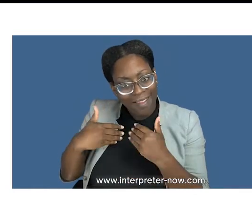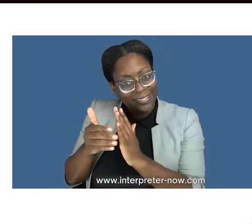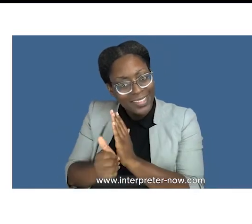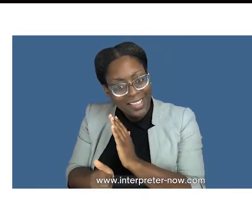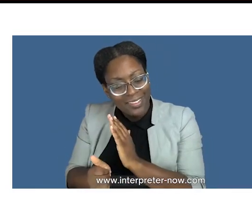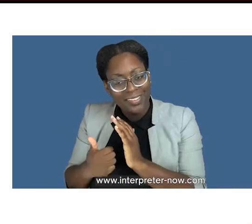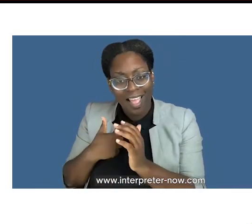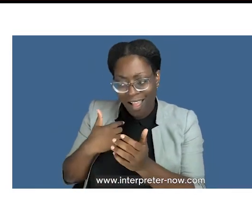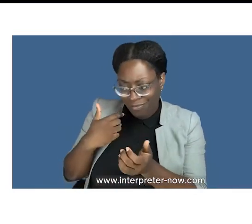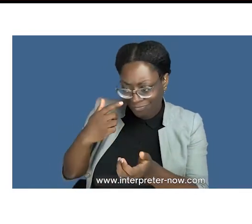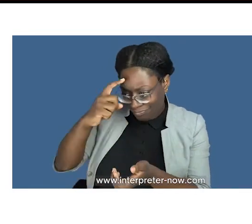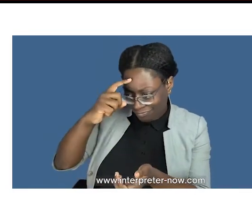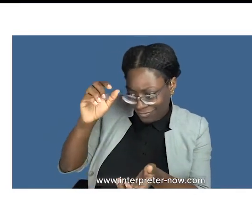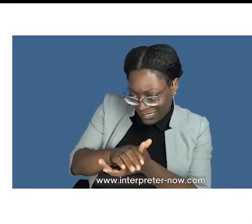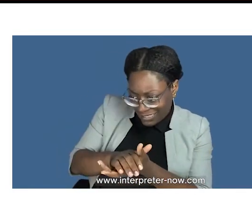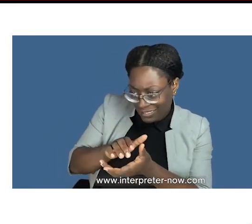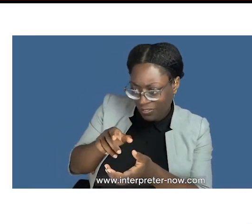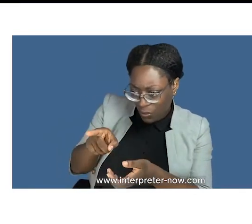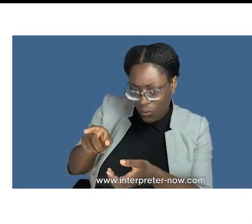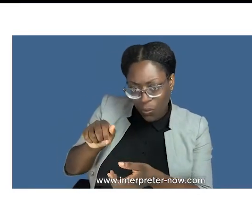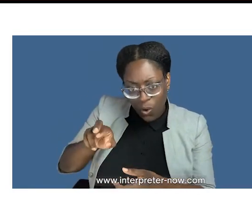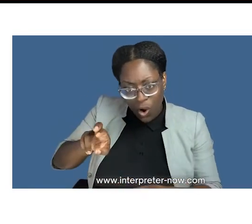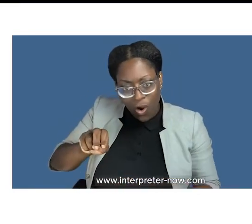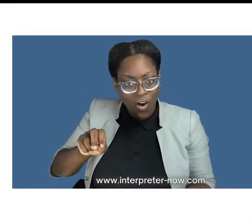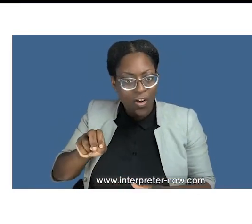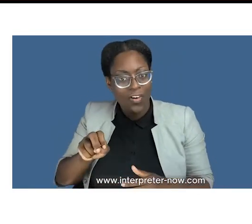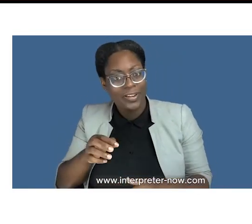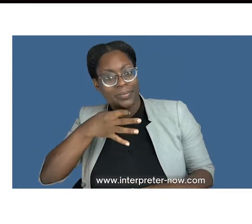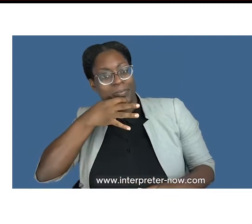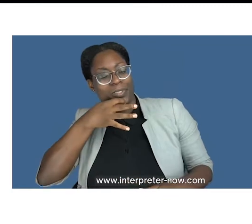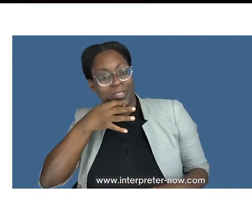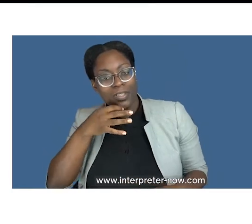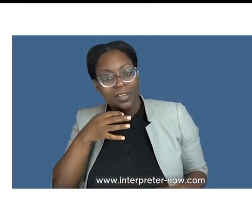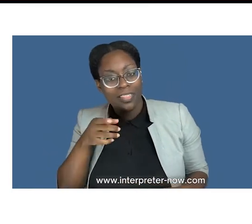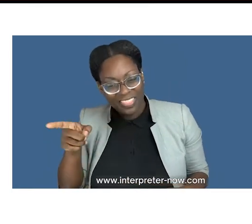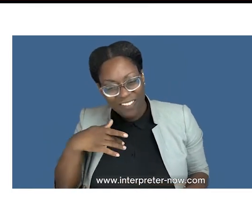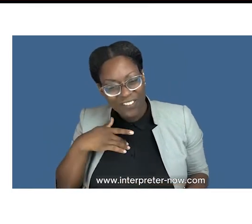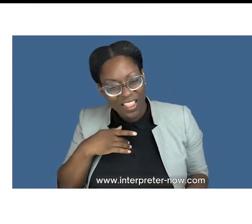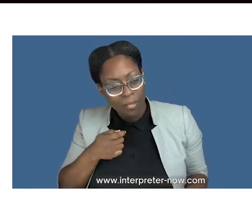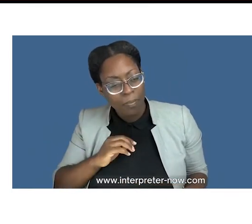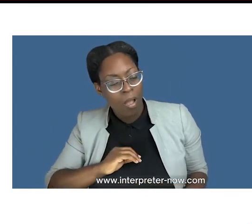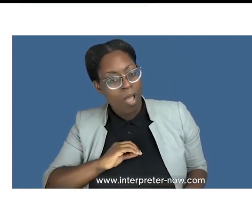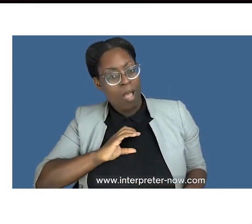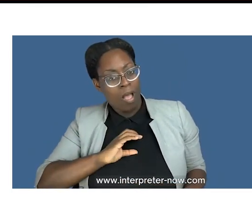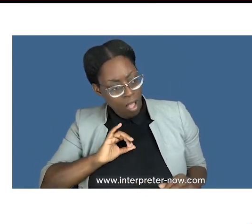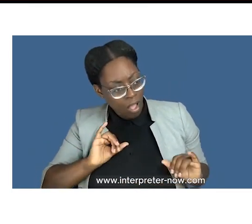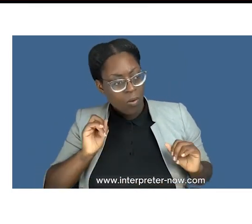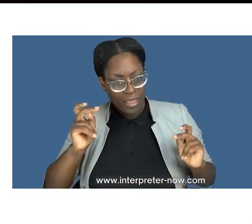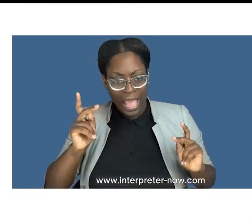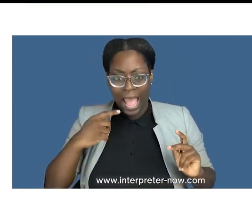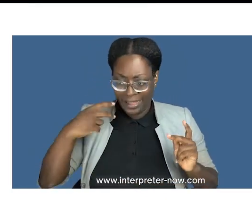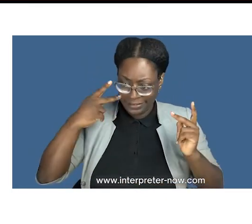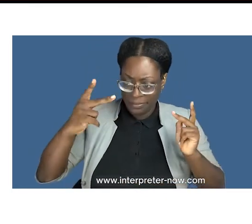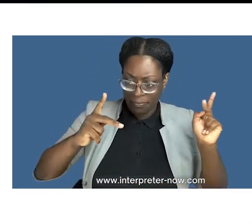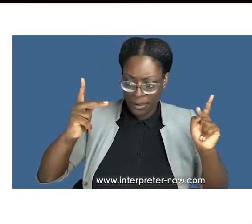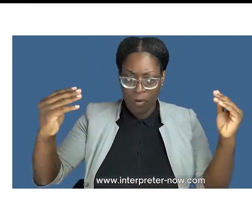expertise, recognize their skills, and you can also acknowledge their skills publicly too,